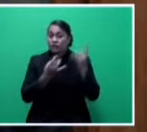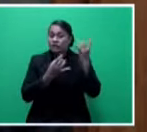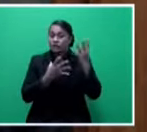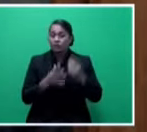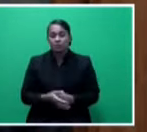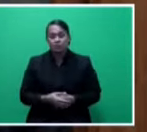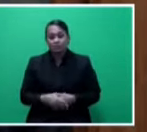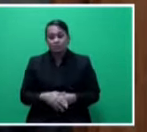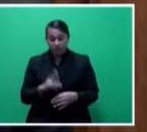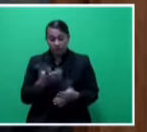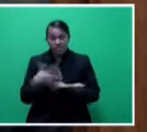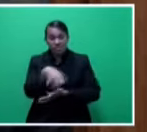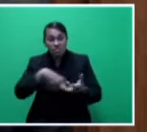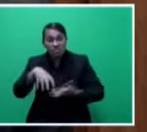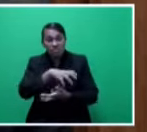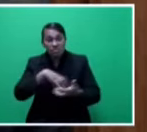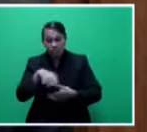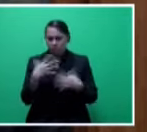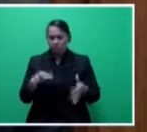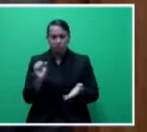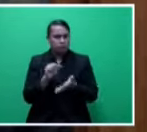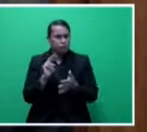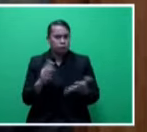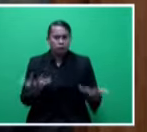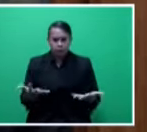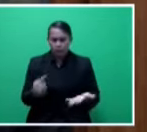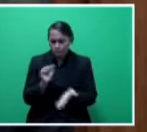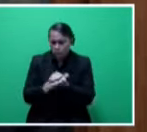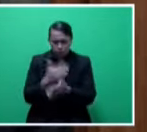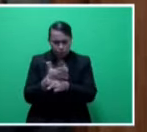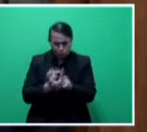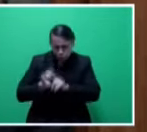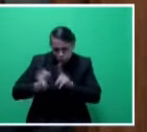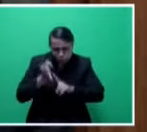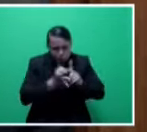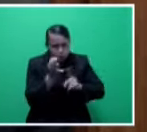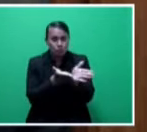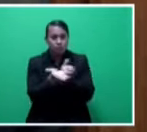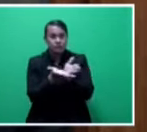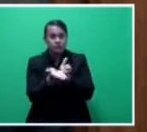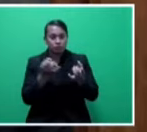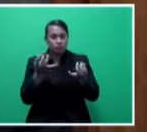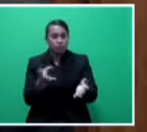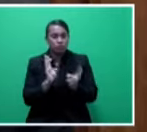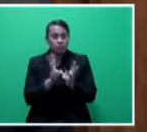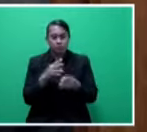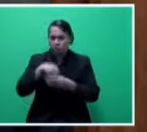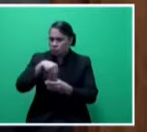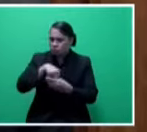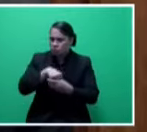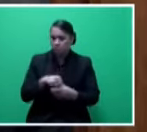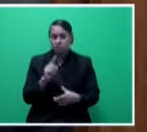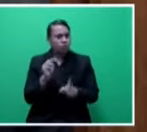tropical cyclones, the need for innovative works by service providers such as the Fiji Met Service cannot be overstated.